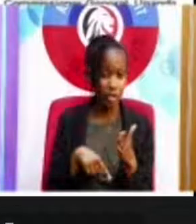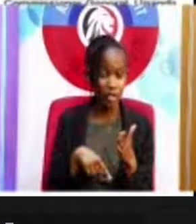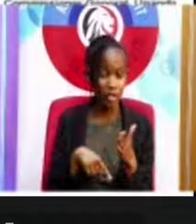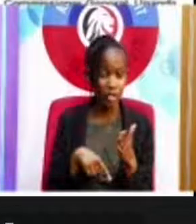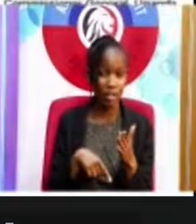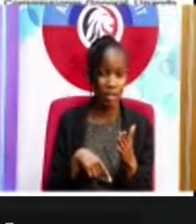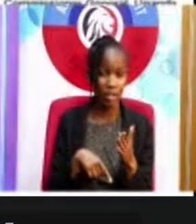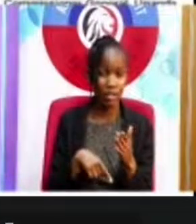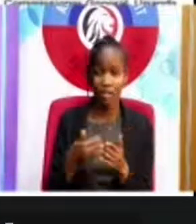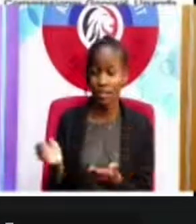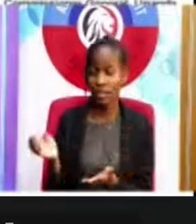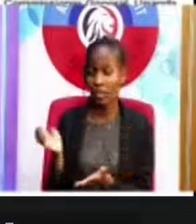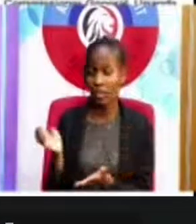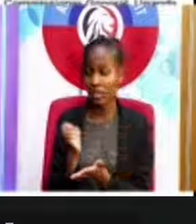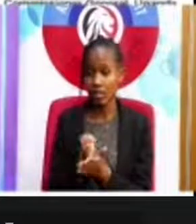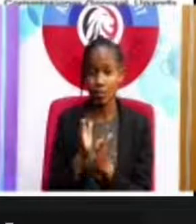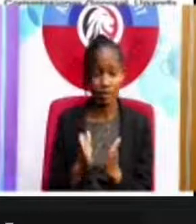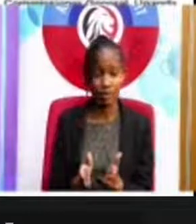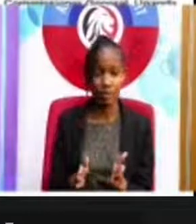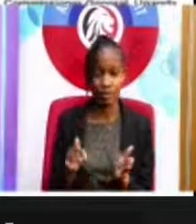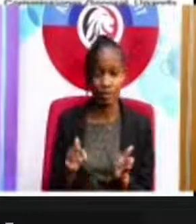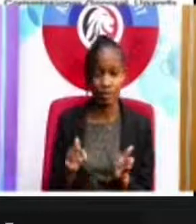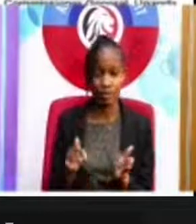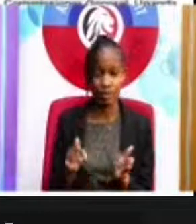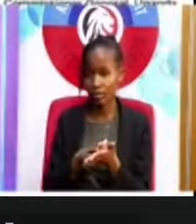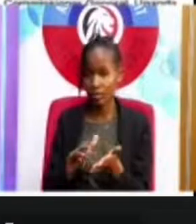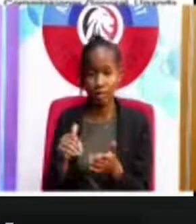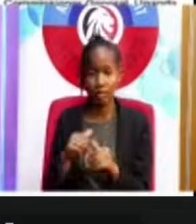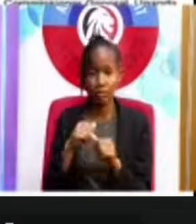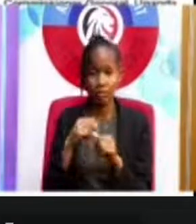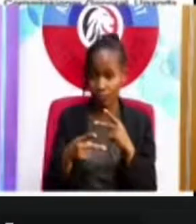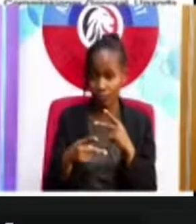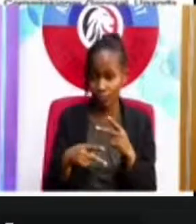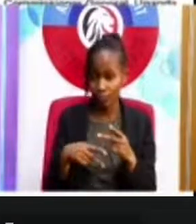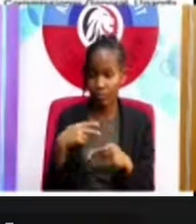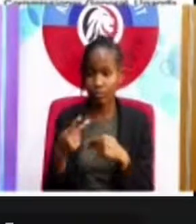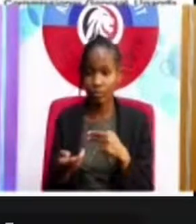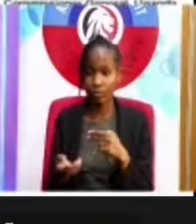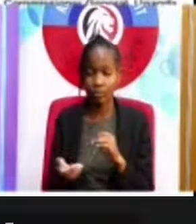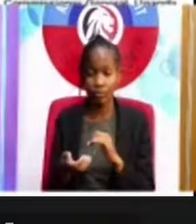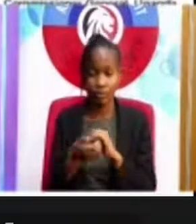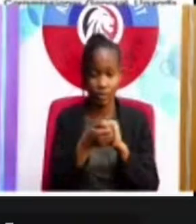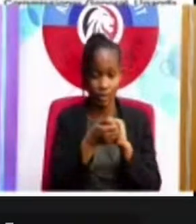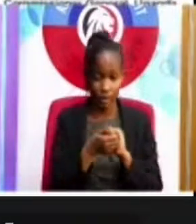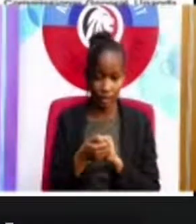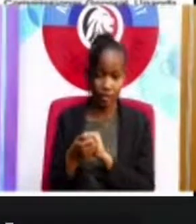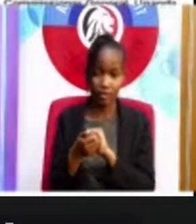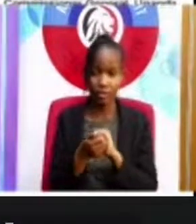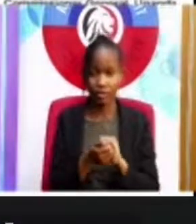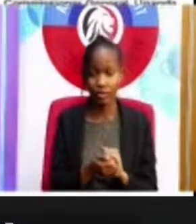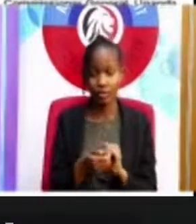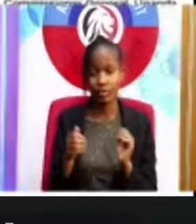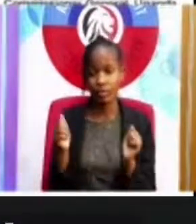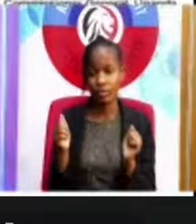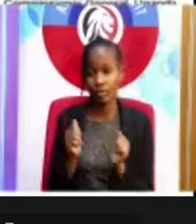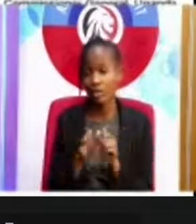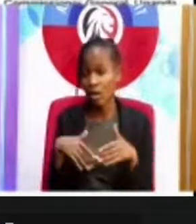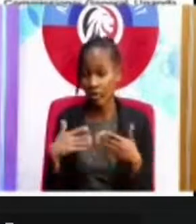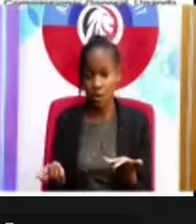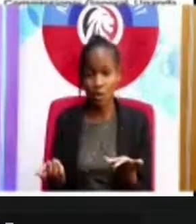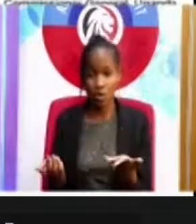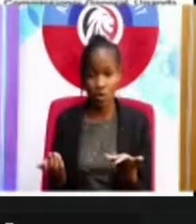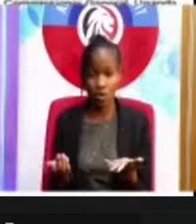employees we must, going forward, engage. It speaks to how now do